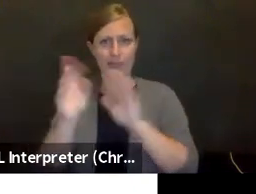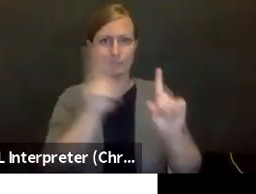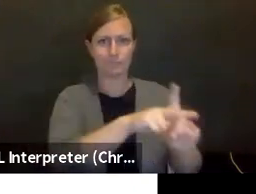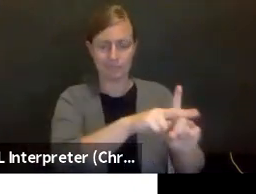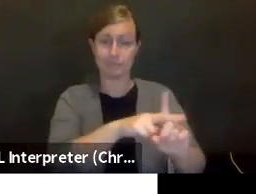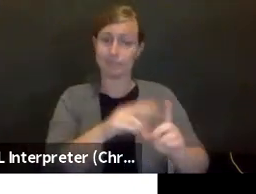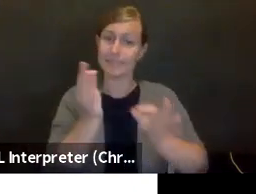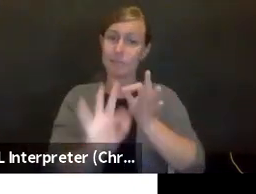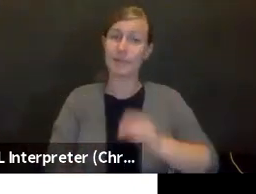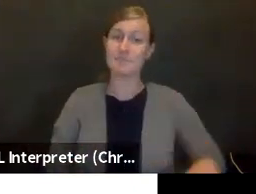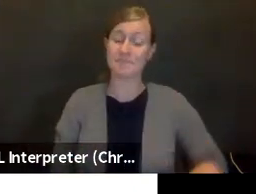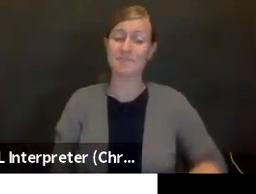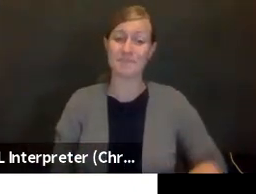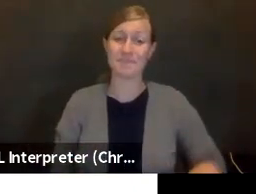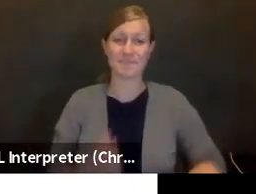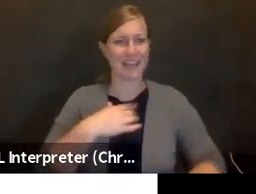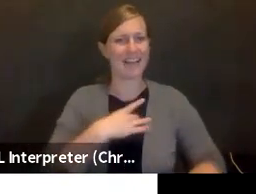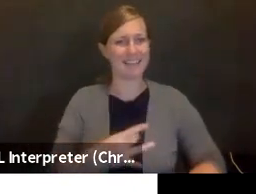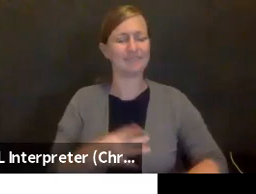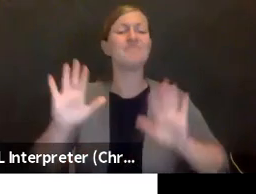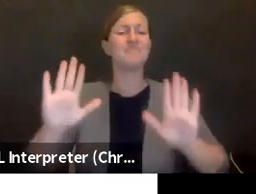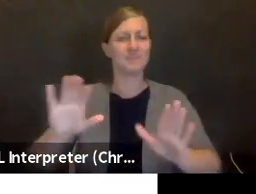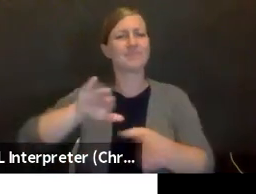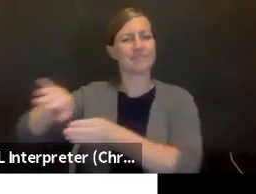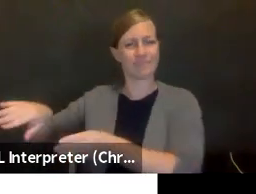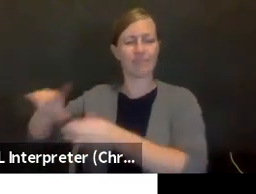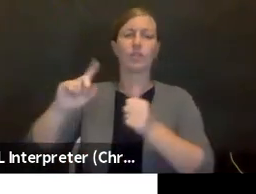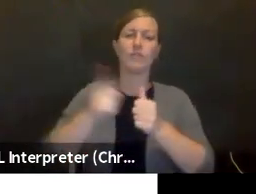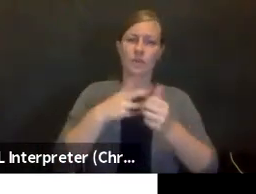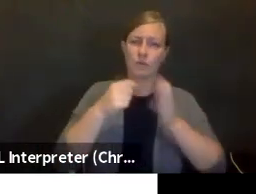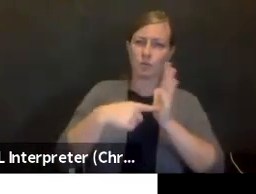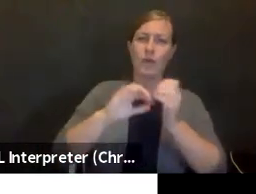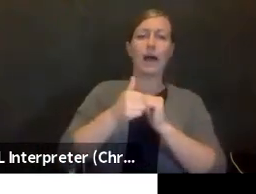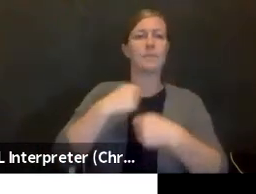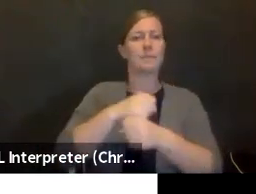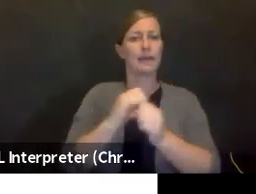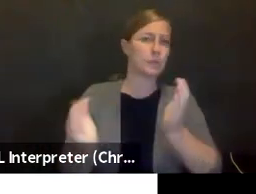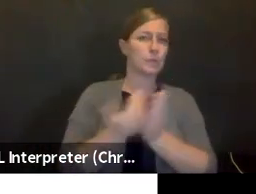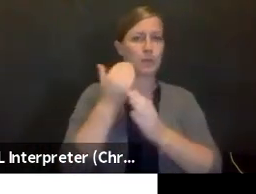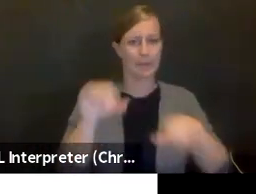Pretty simple, which I like. But we're going to start by creating a new activity. So I'm going to click Create New